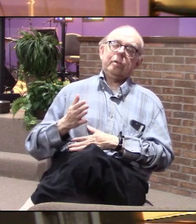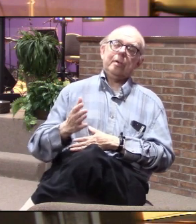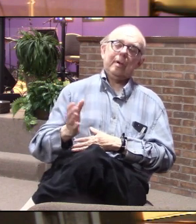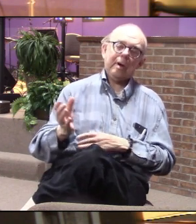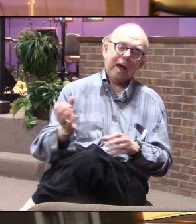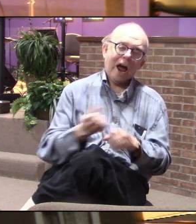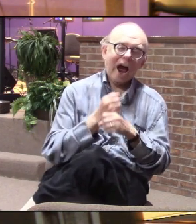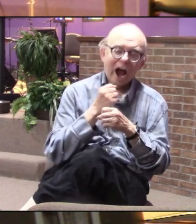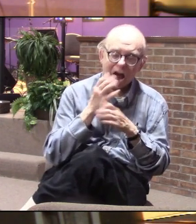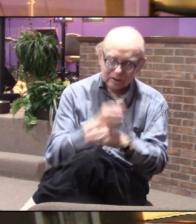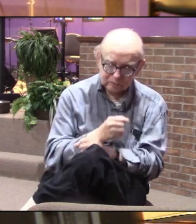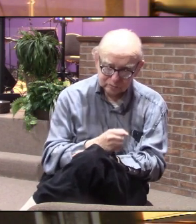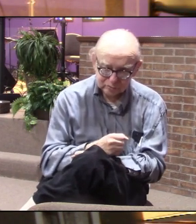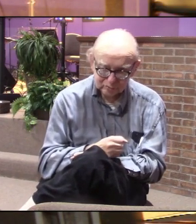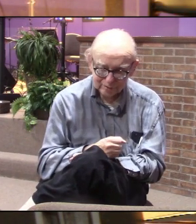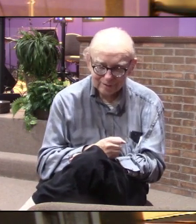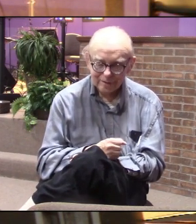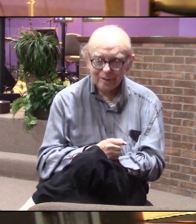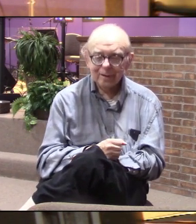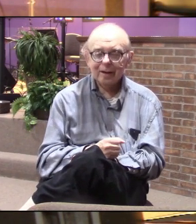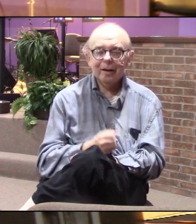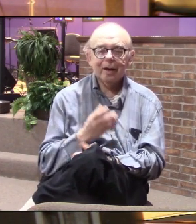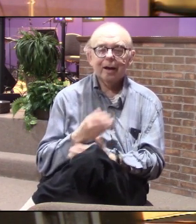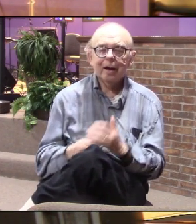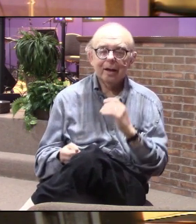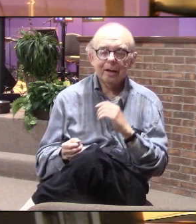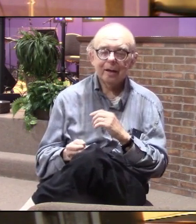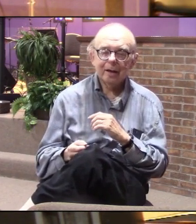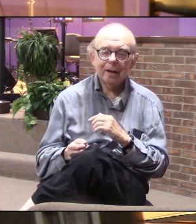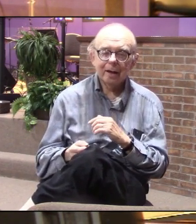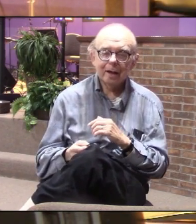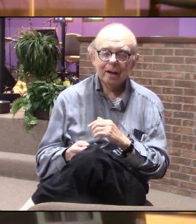just, and out comes this old man?